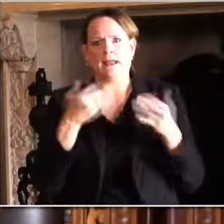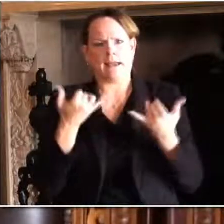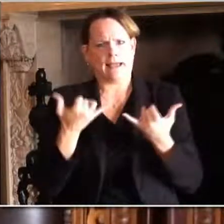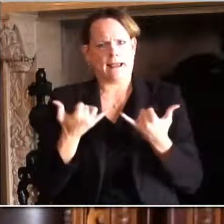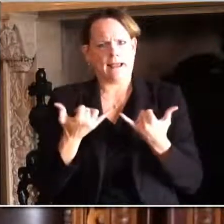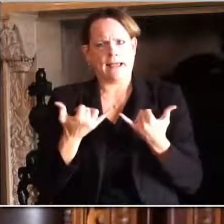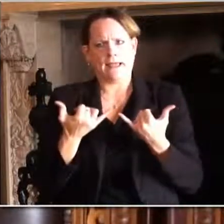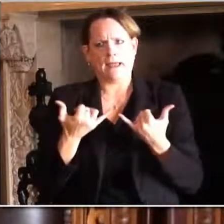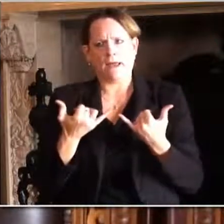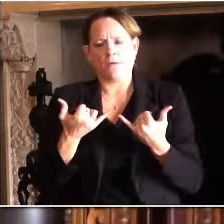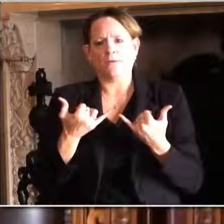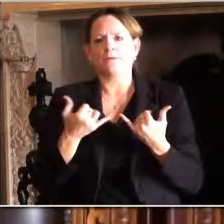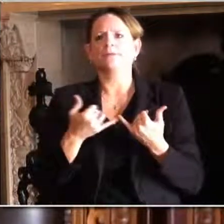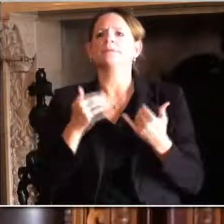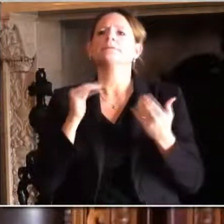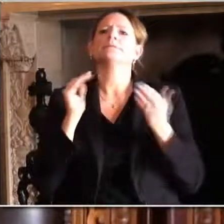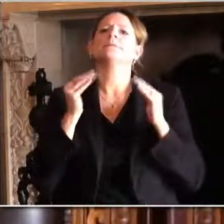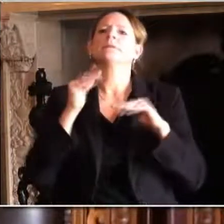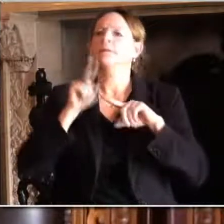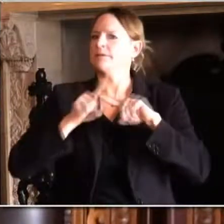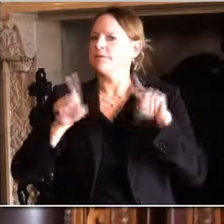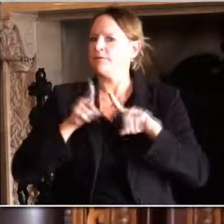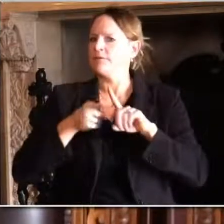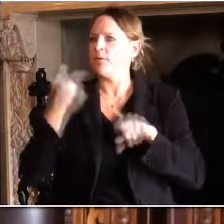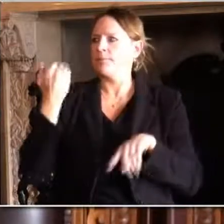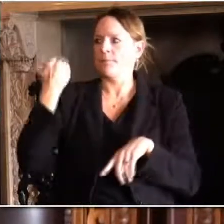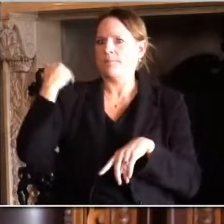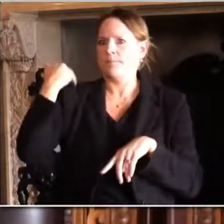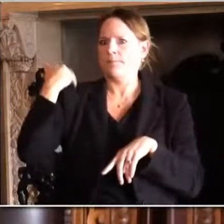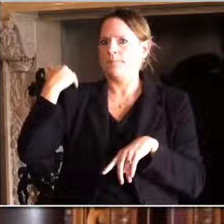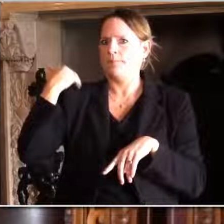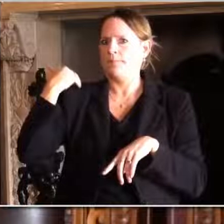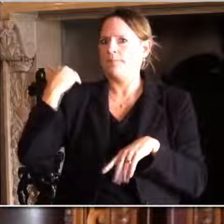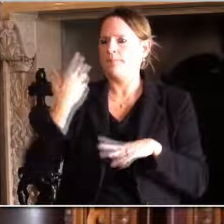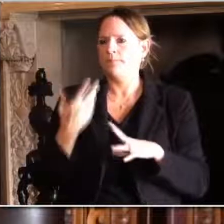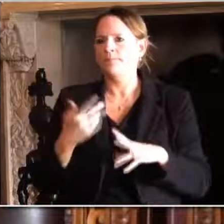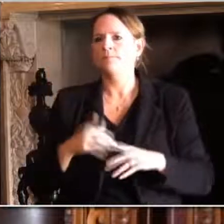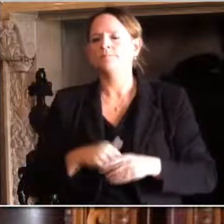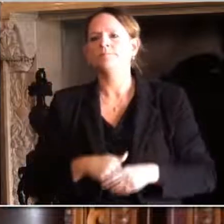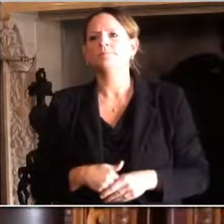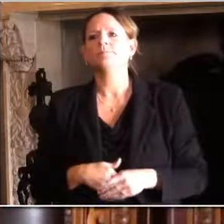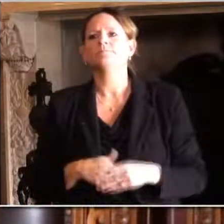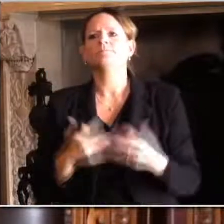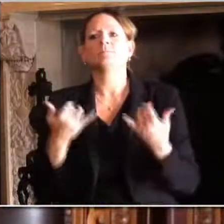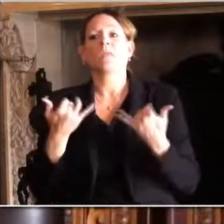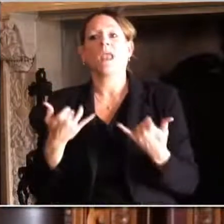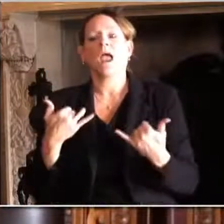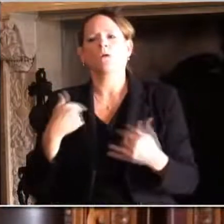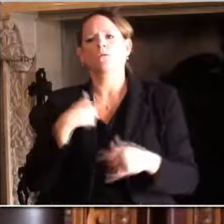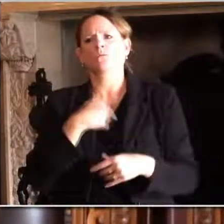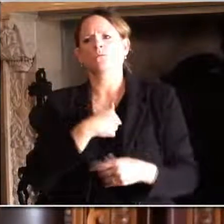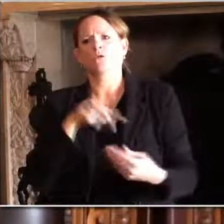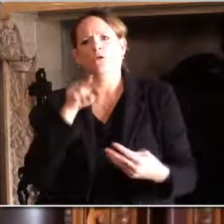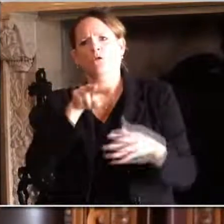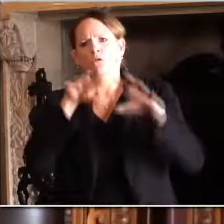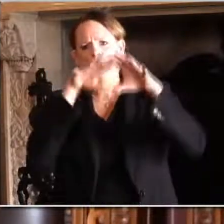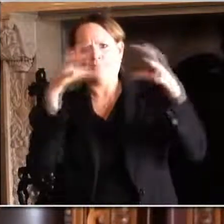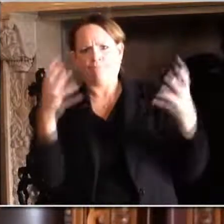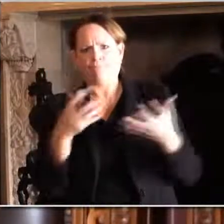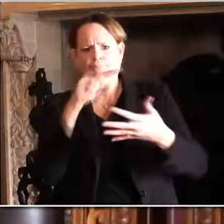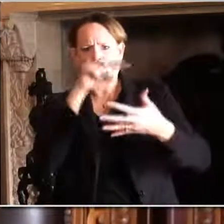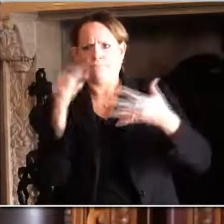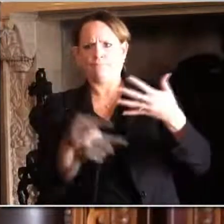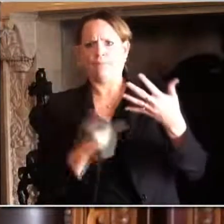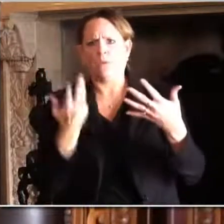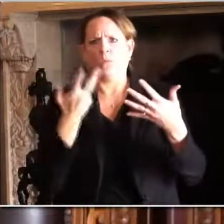were before. And so we'll be taking a look at what measures are needed to address this most recent spike, and that may mean